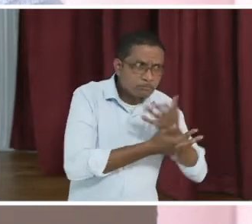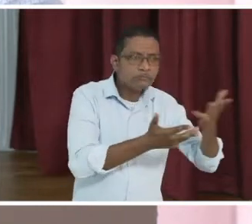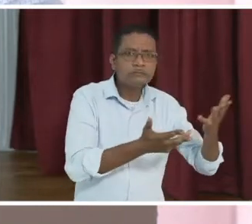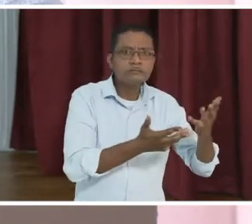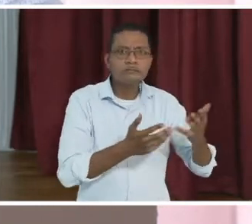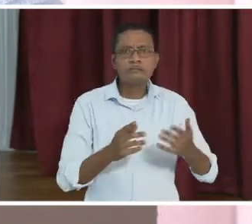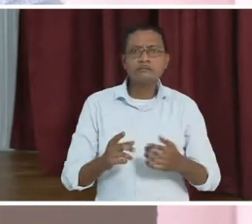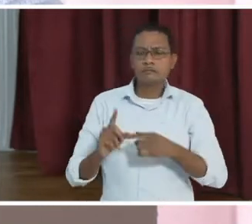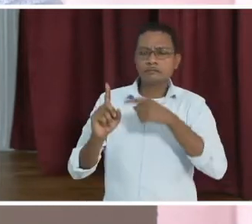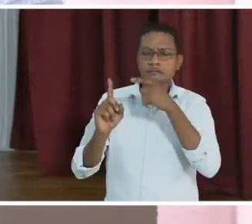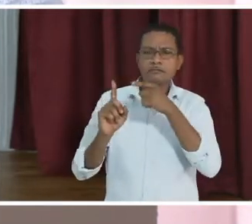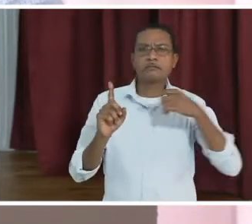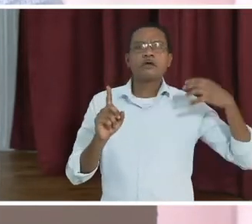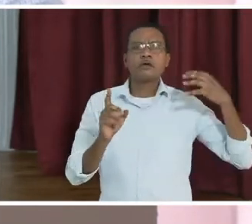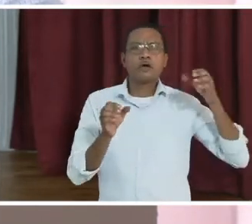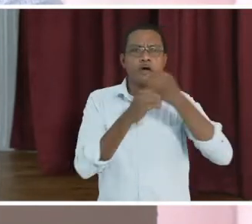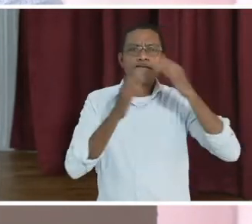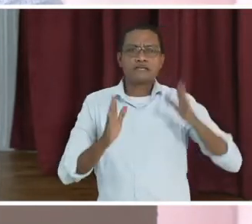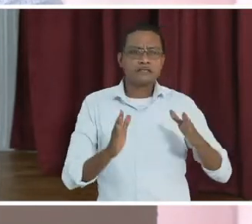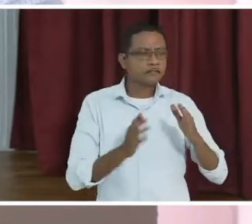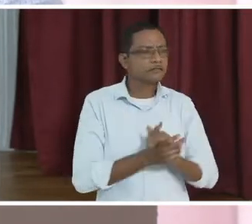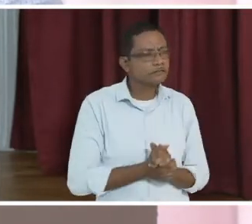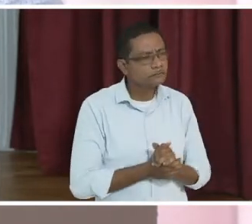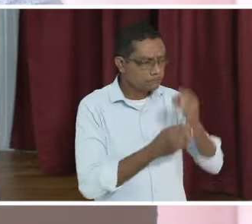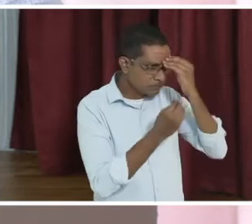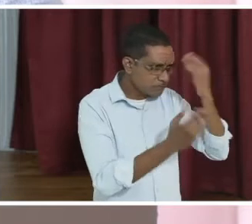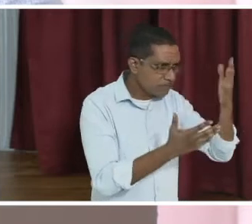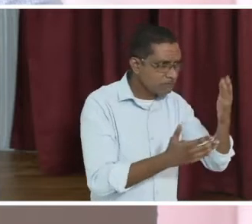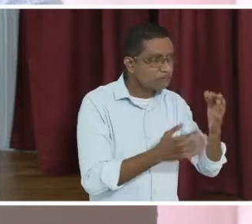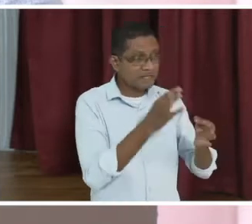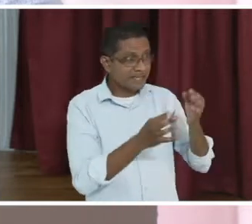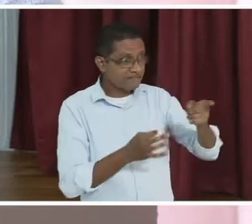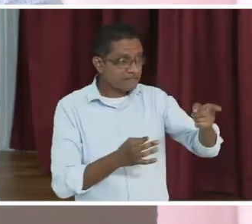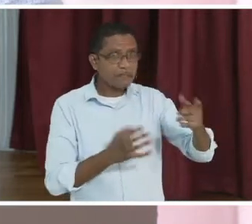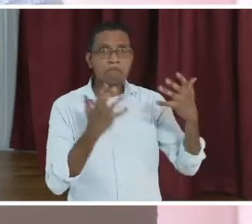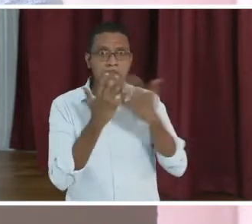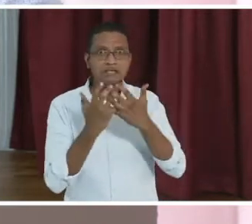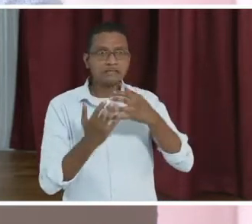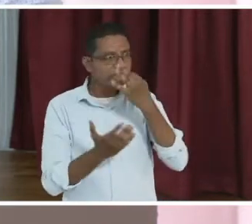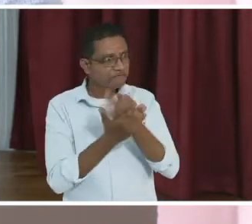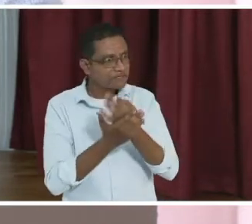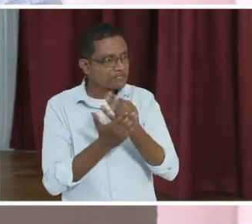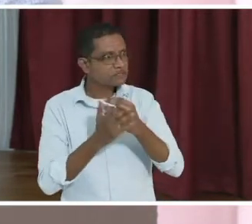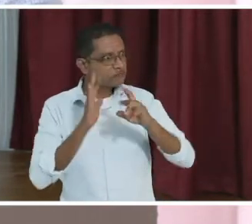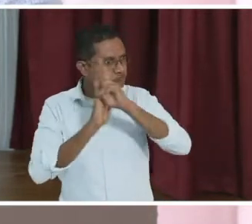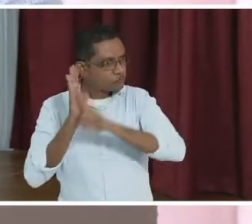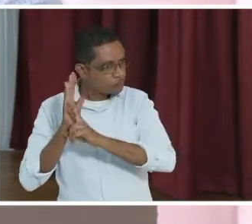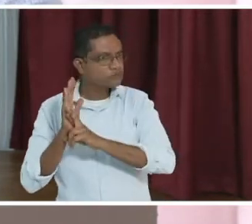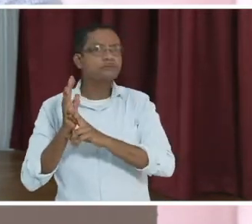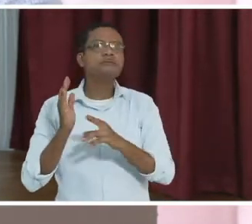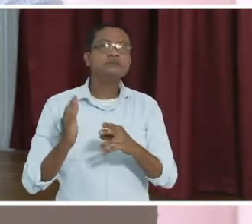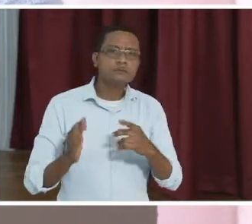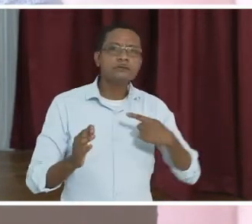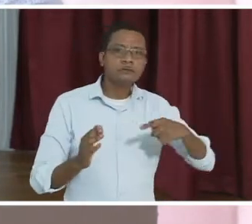officer in terms of what there's available. Right. So once they meet the financial criteria, we now start the processing of